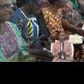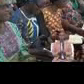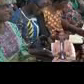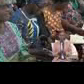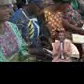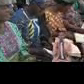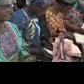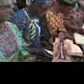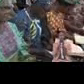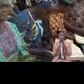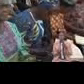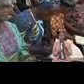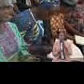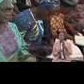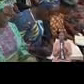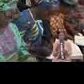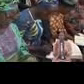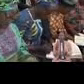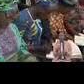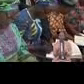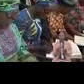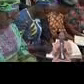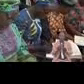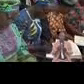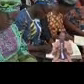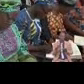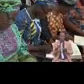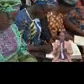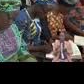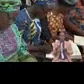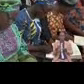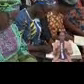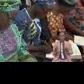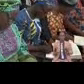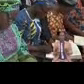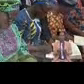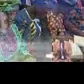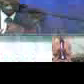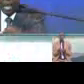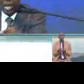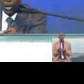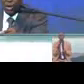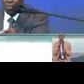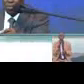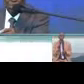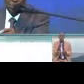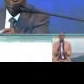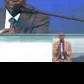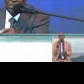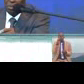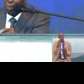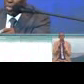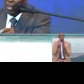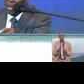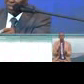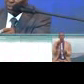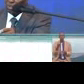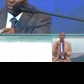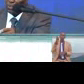name. Point number two, the purity as true saints of God.